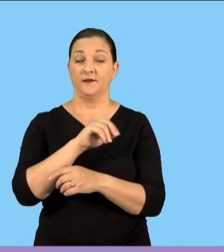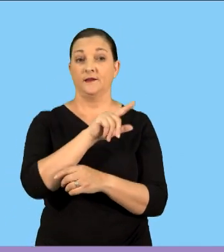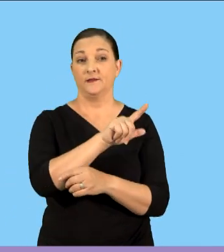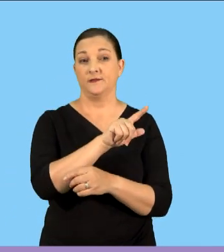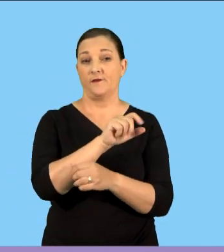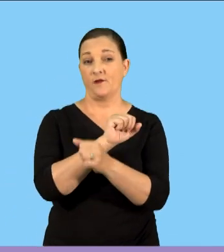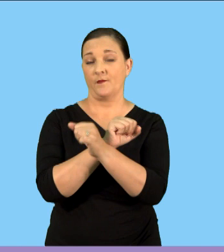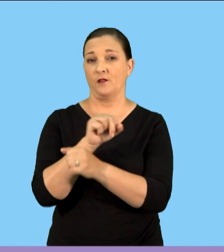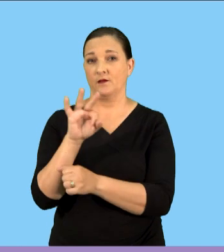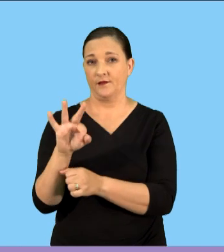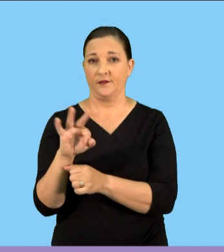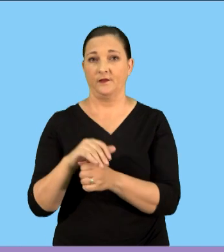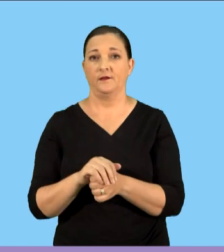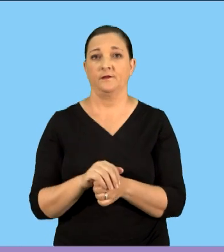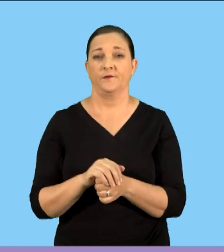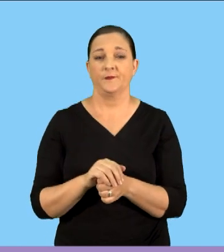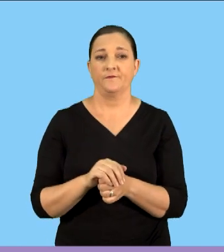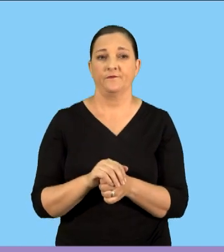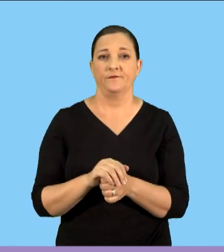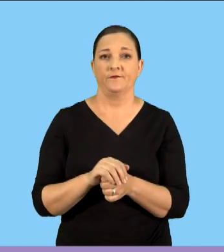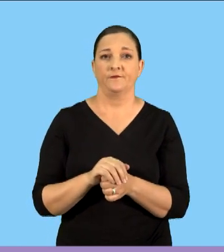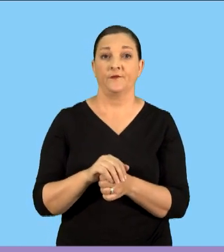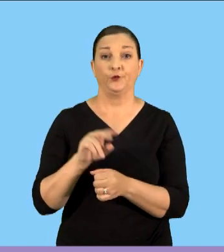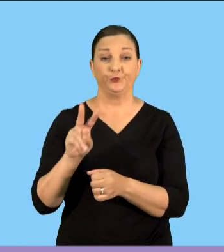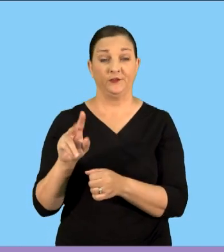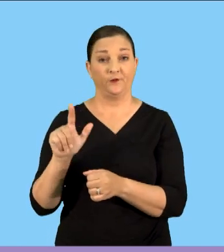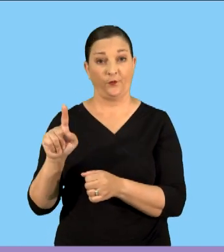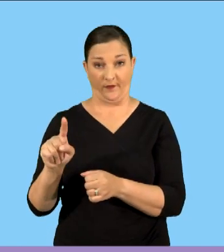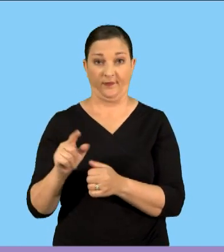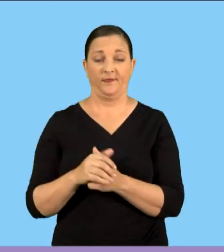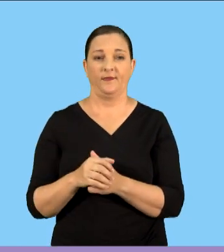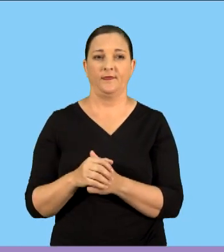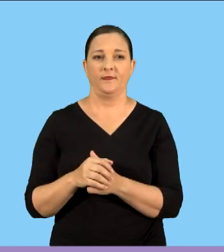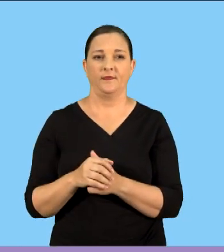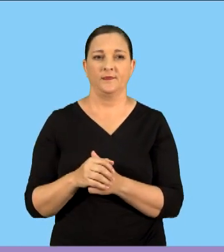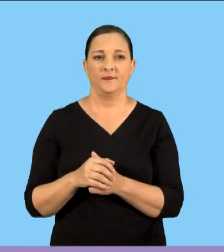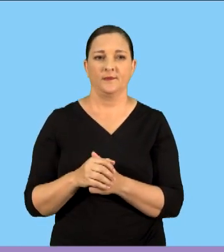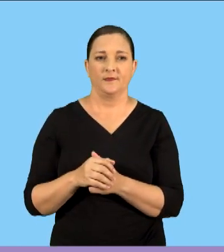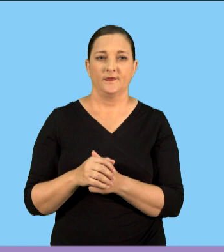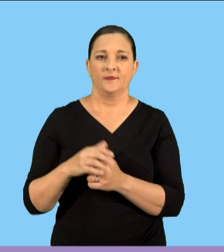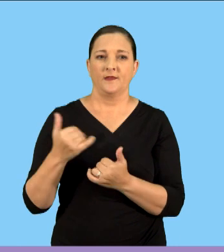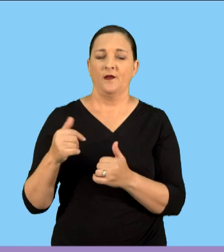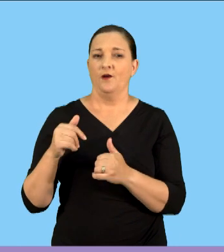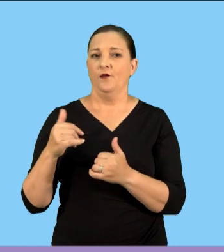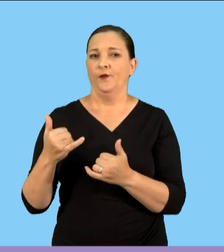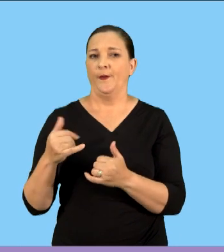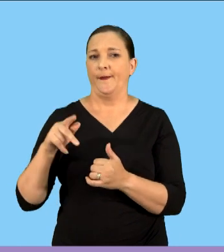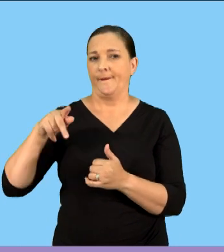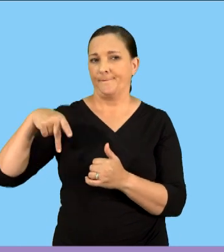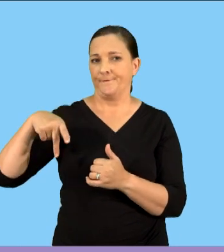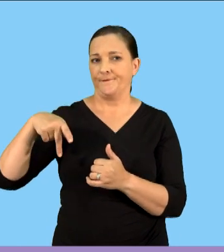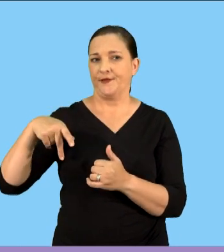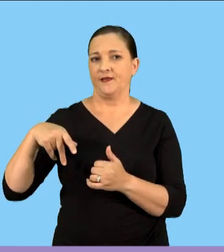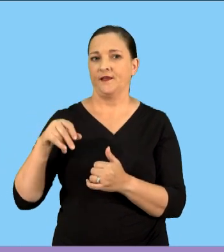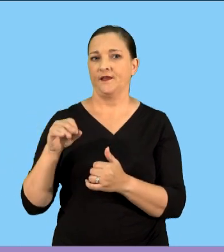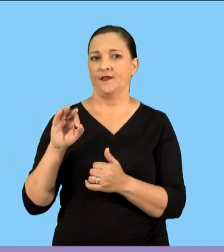the 7p cubed multiplied by 3. 7 multiplied by 3 is 21. And the variable,